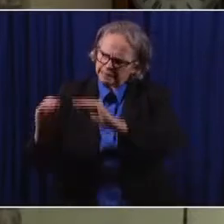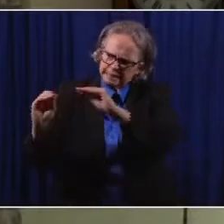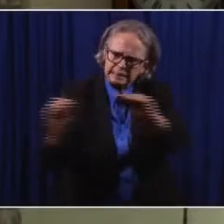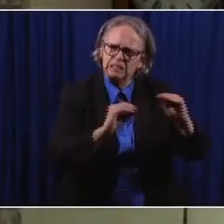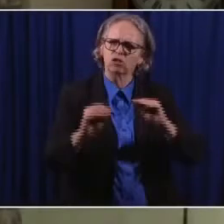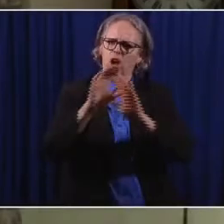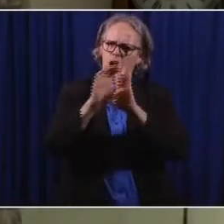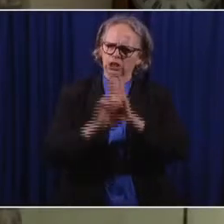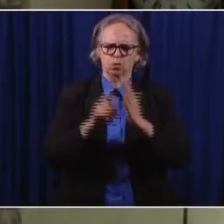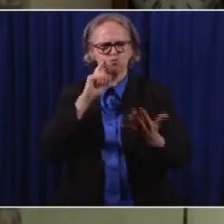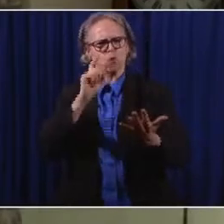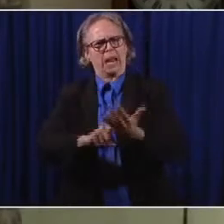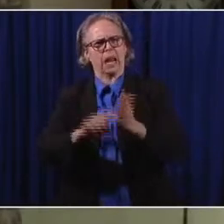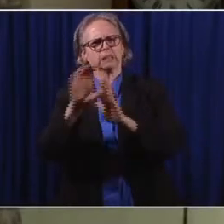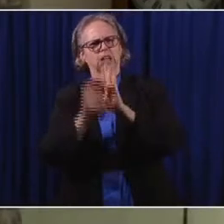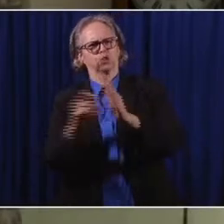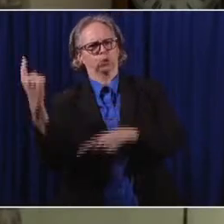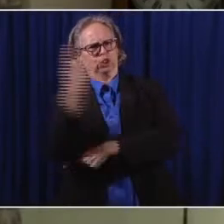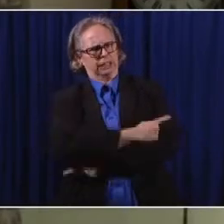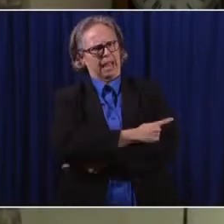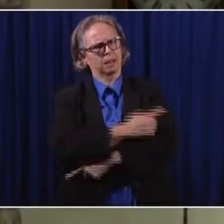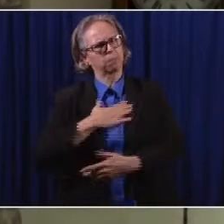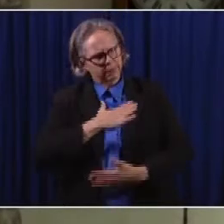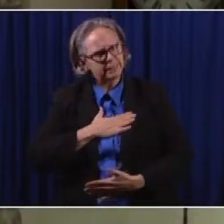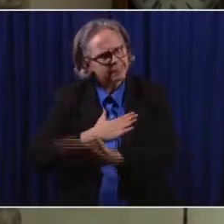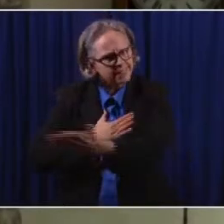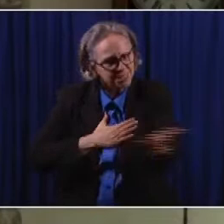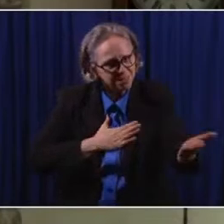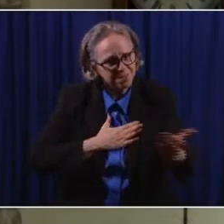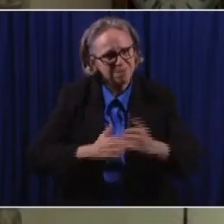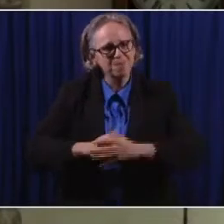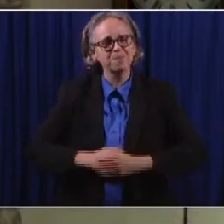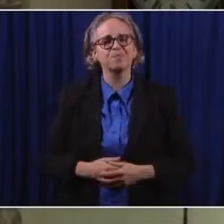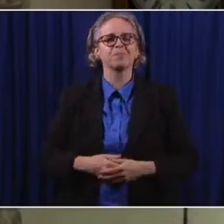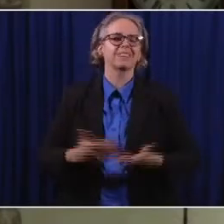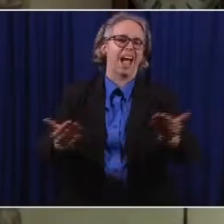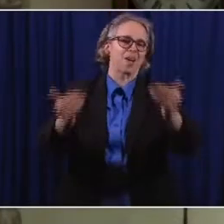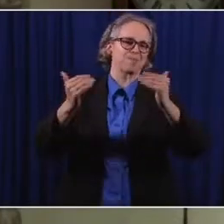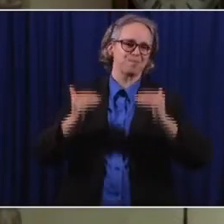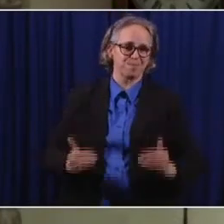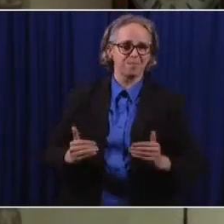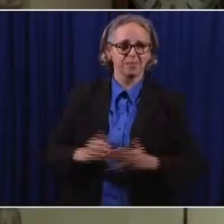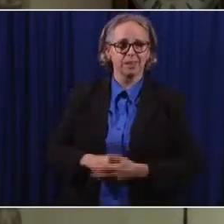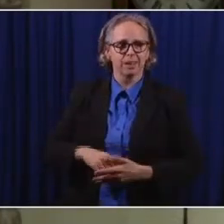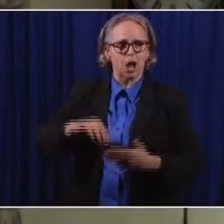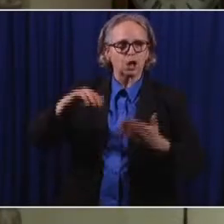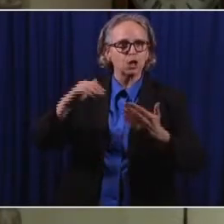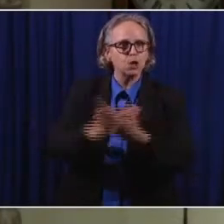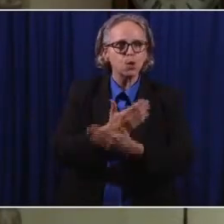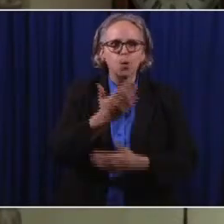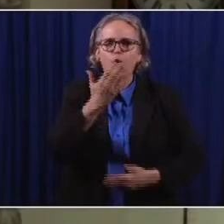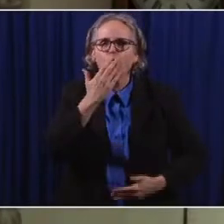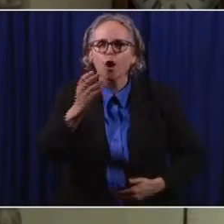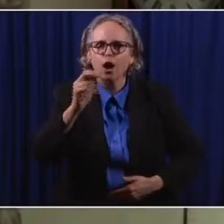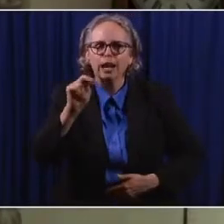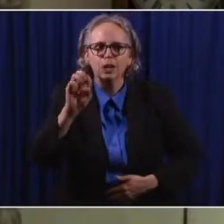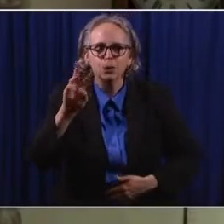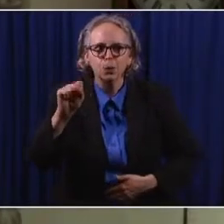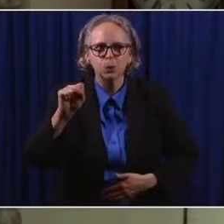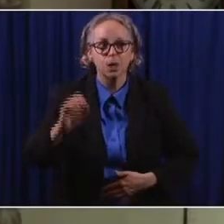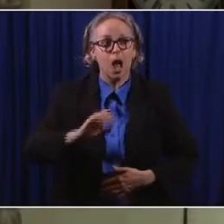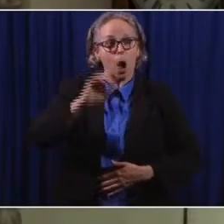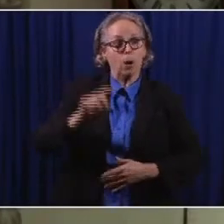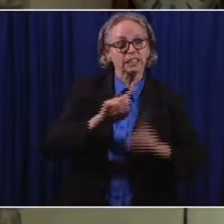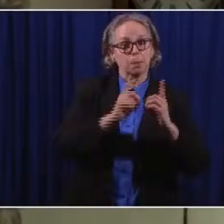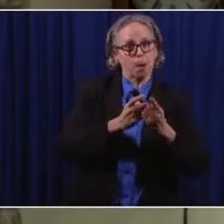Some good news from the Ohio Department of Natural Resources. Director Mary Mertz this morning, the Ohio Department of Natural